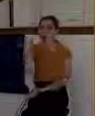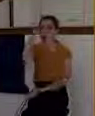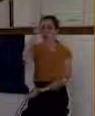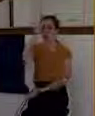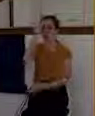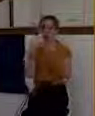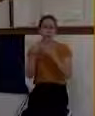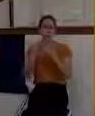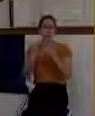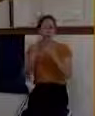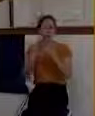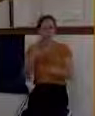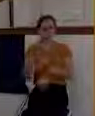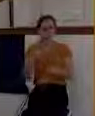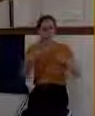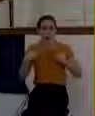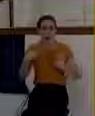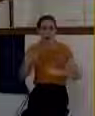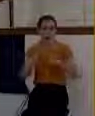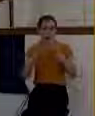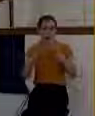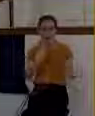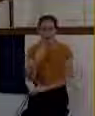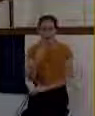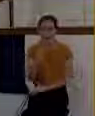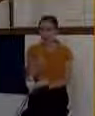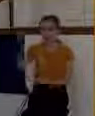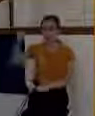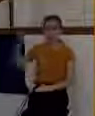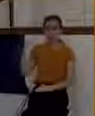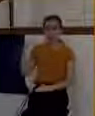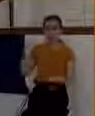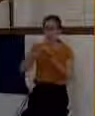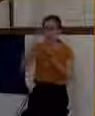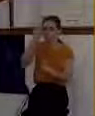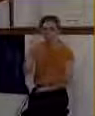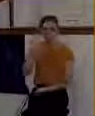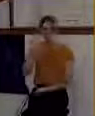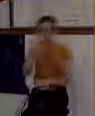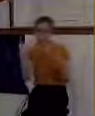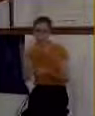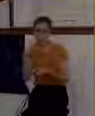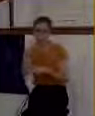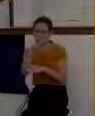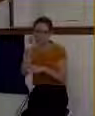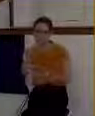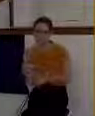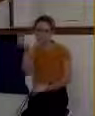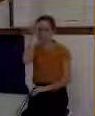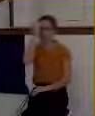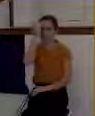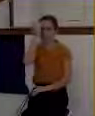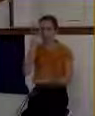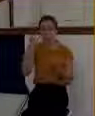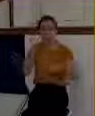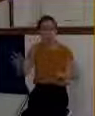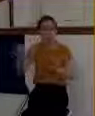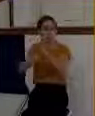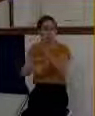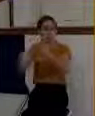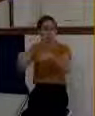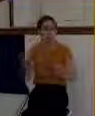to come to pass. So look what he says in verse 31. "And it came to pass after he had buried him that he spake to his son, saying,